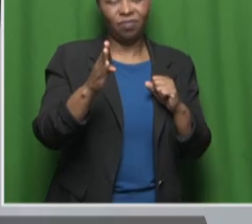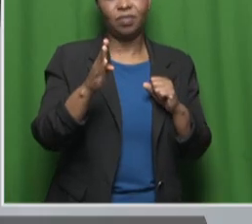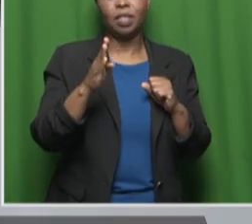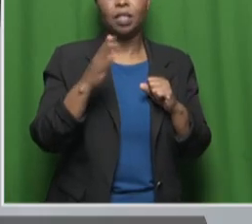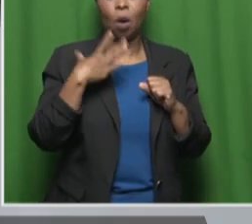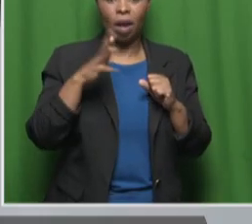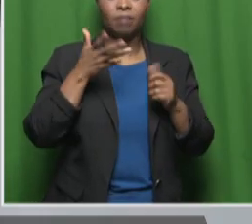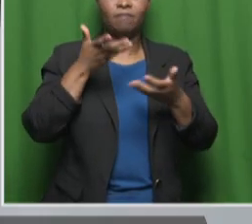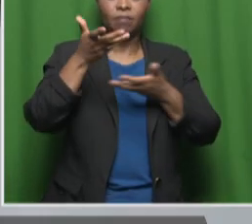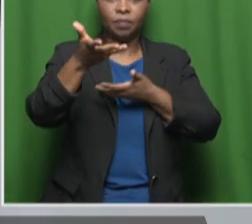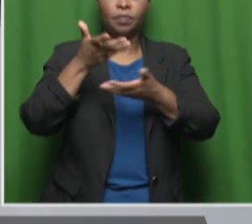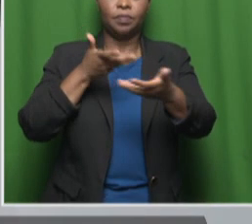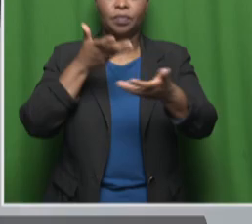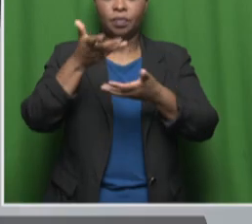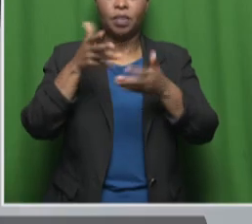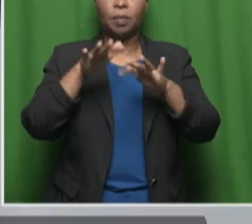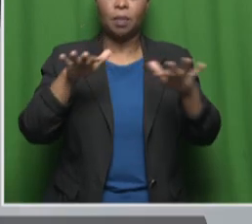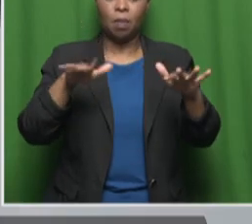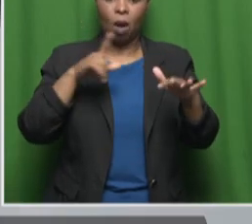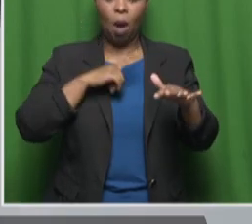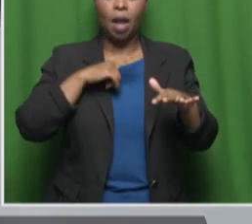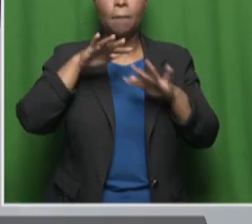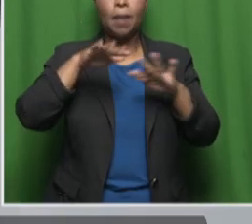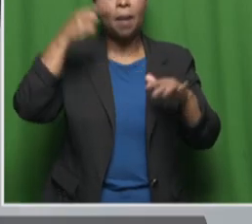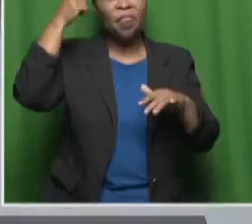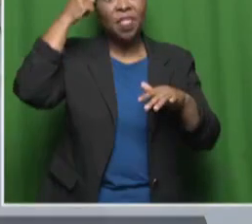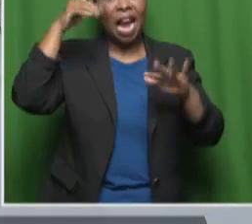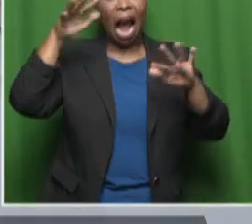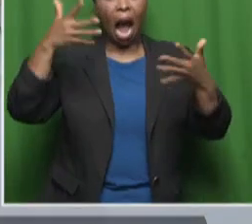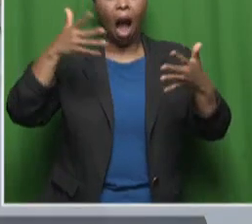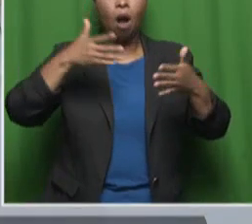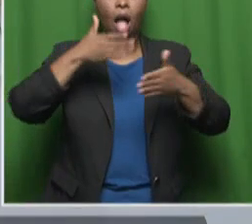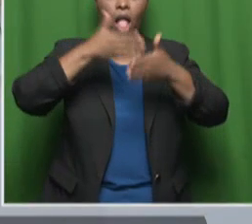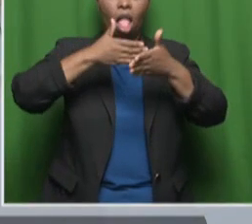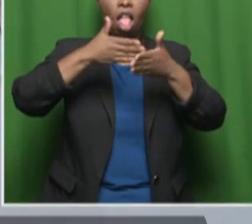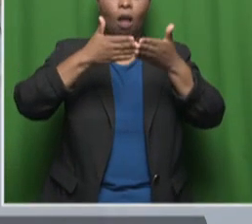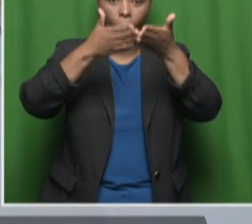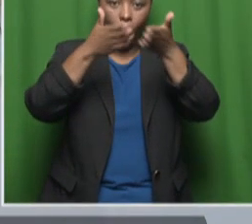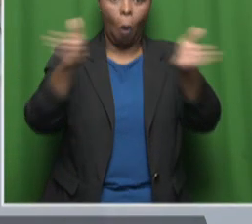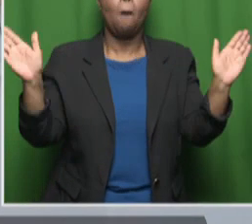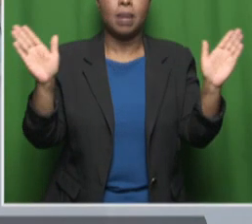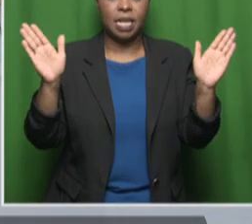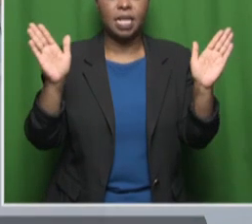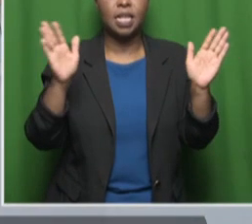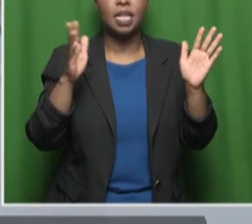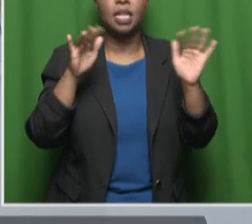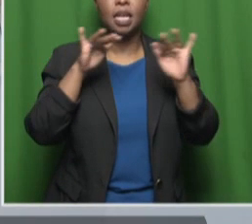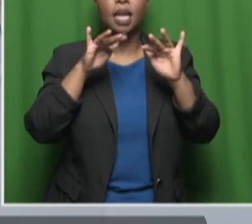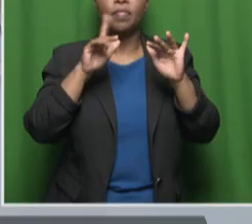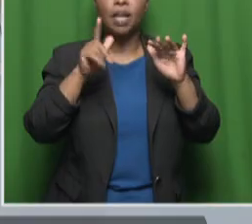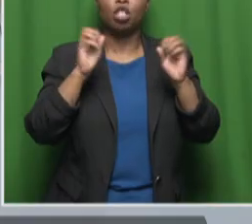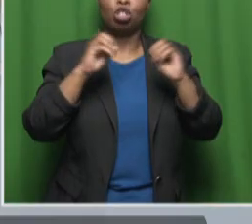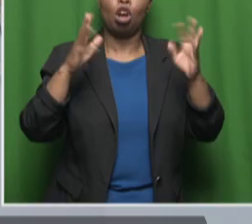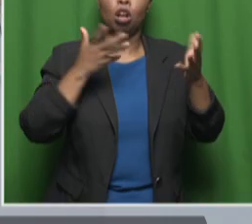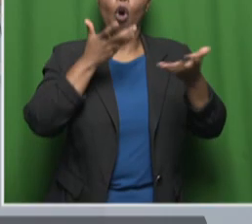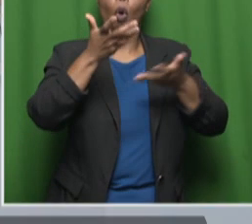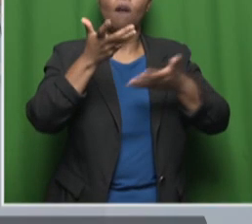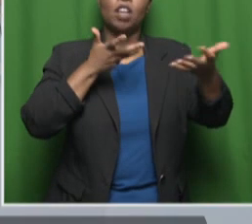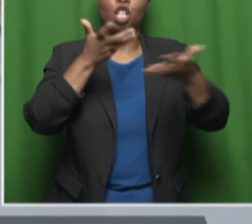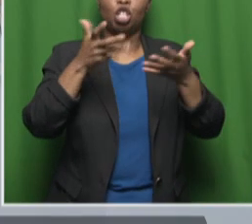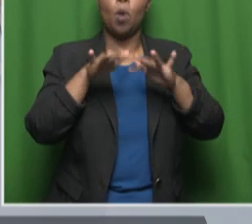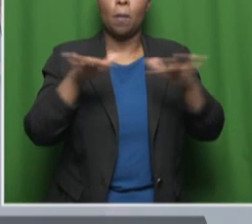breaking barriers in how they think, and it does start conversations with people. You would find it's